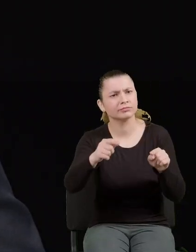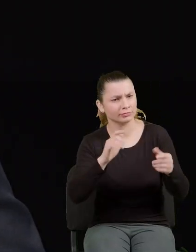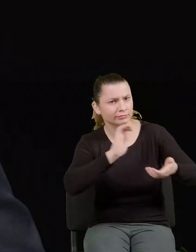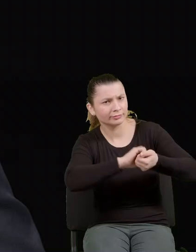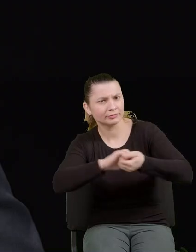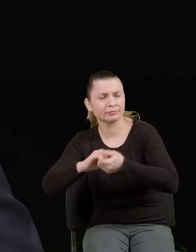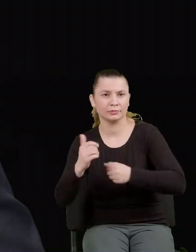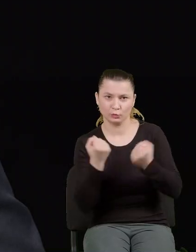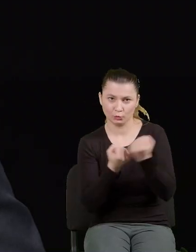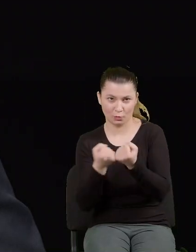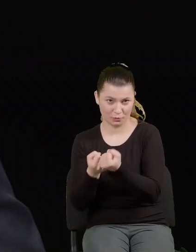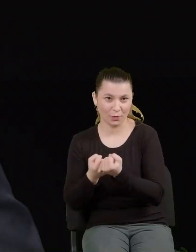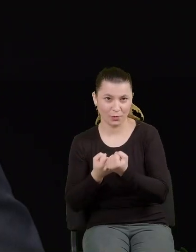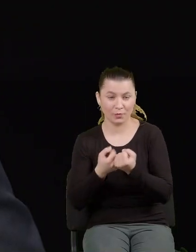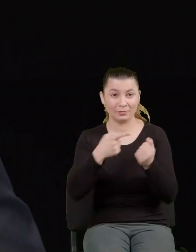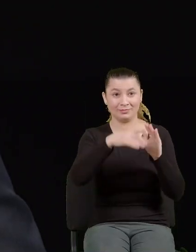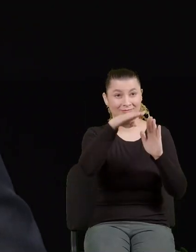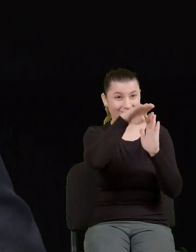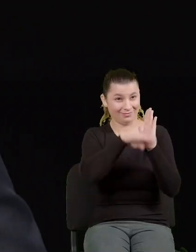citizens, NGOs,